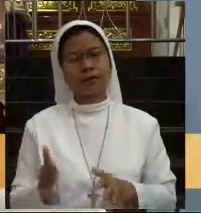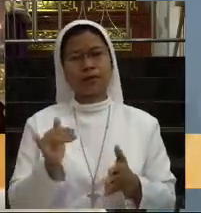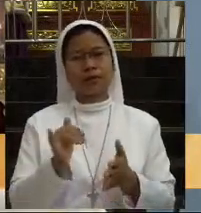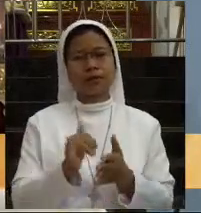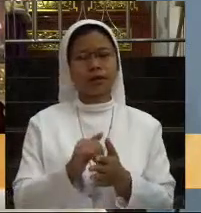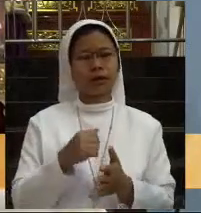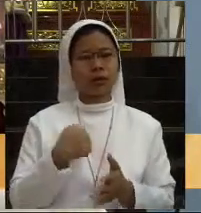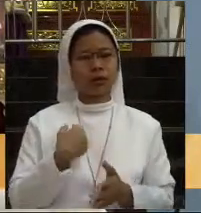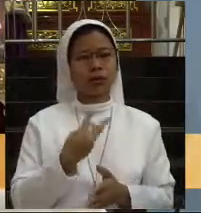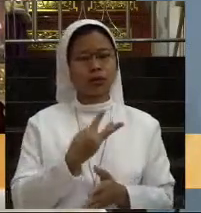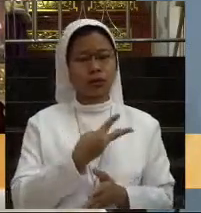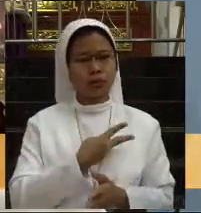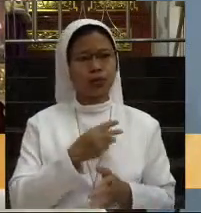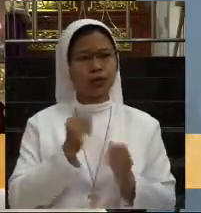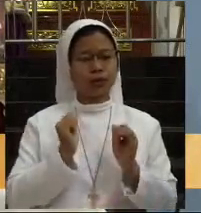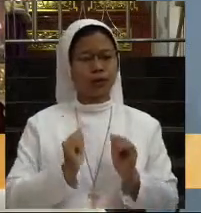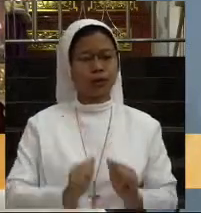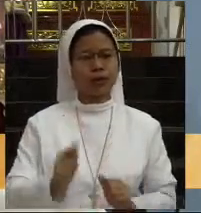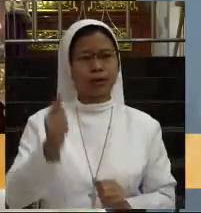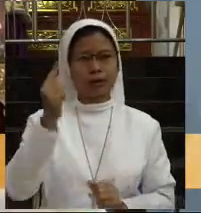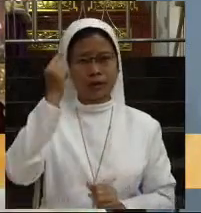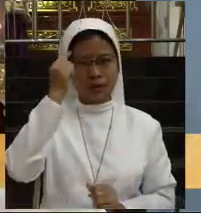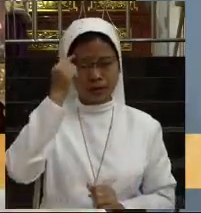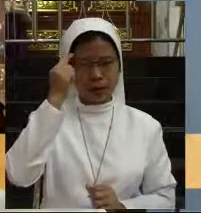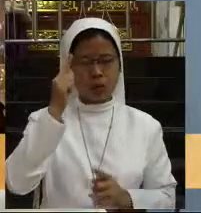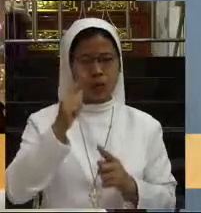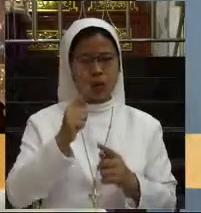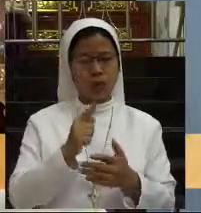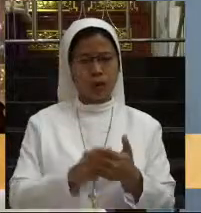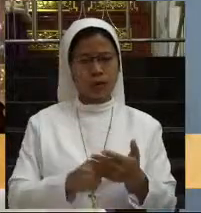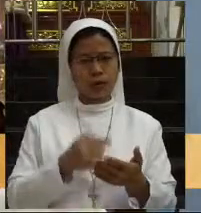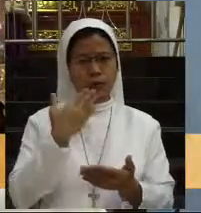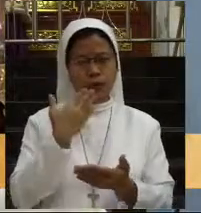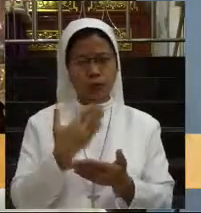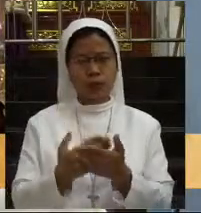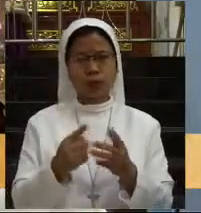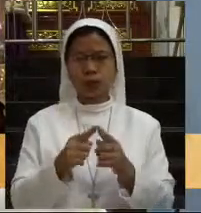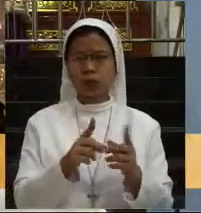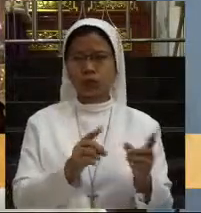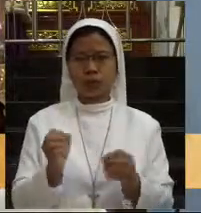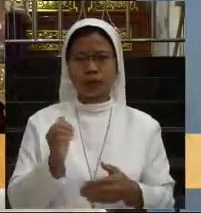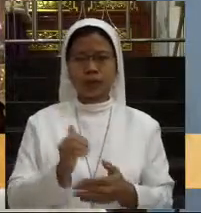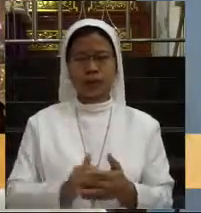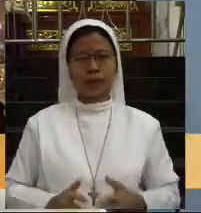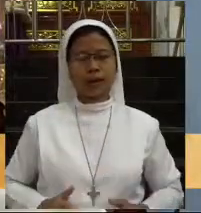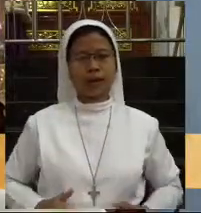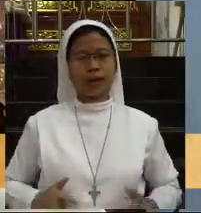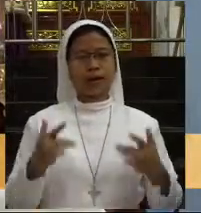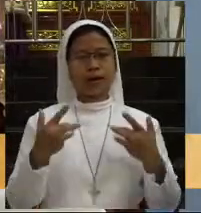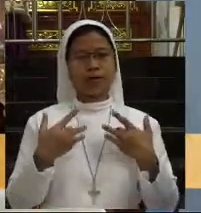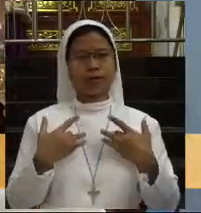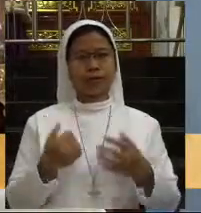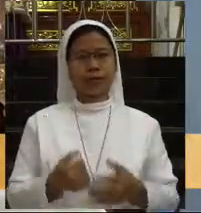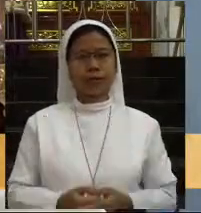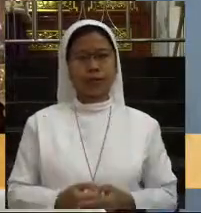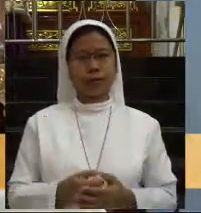When one is converted, one asks for the energy to live that conversion, to, so to say, make